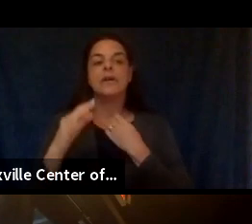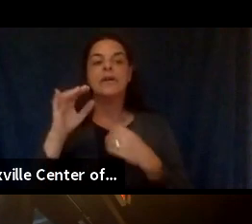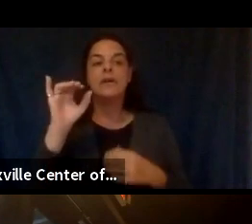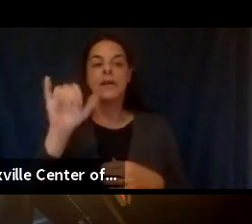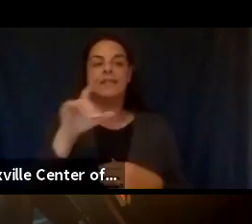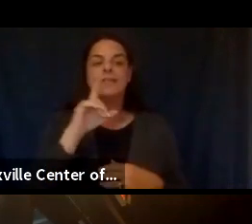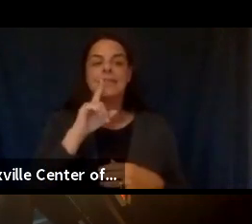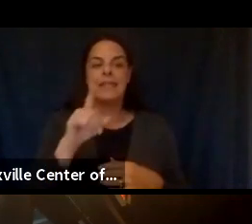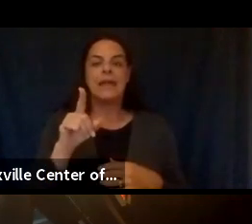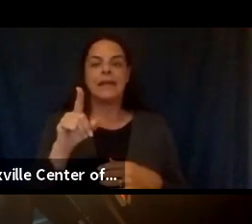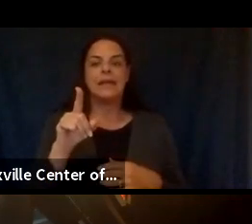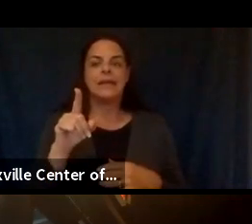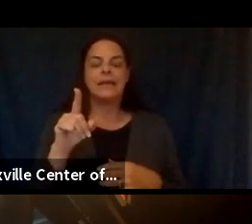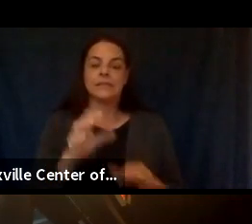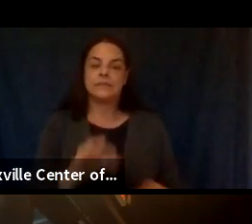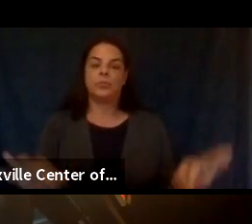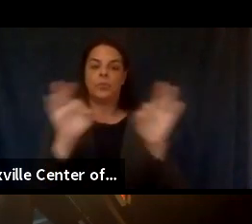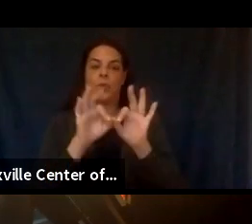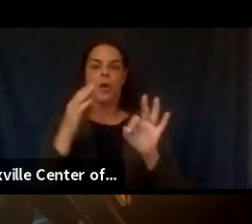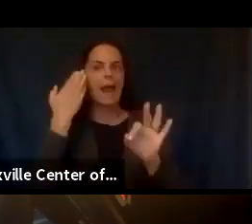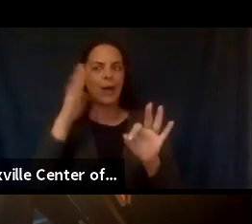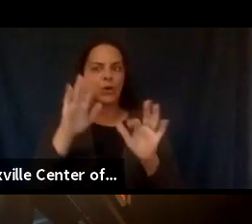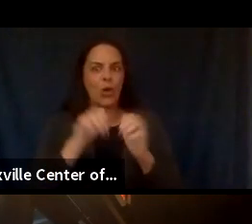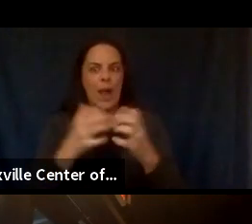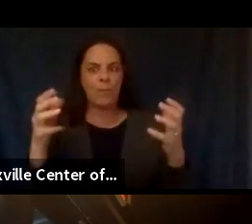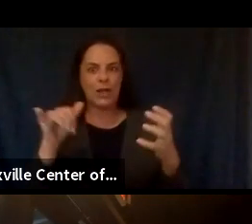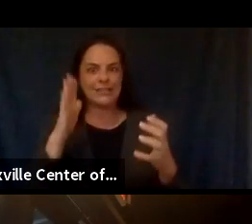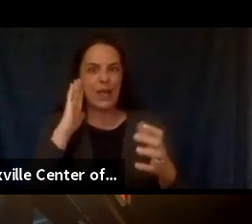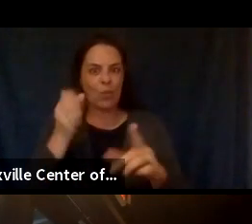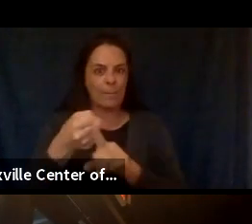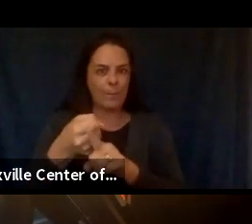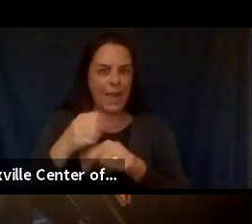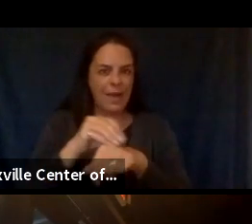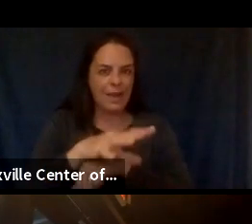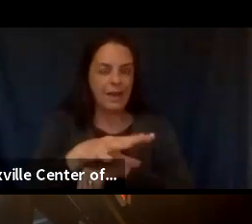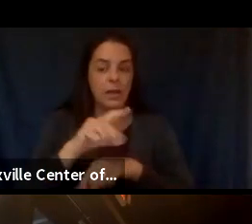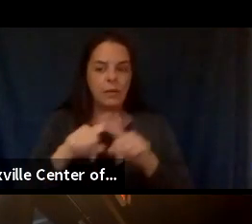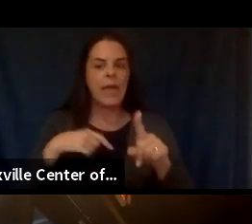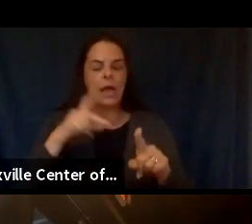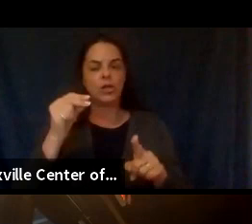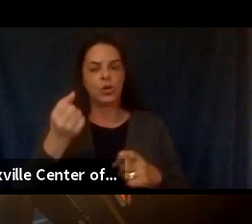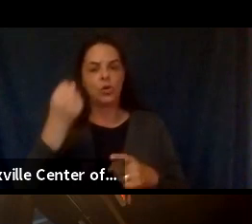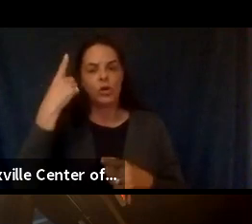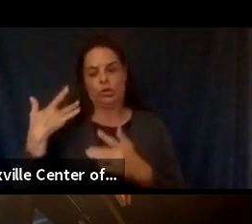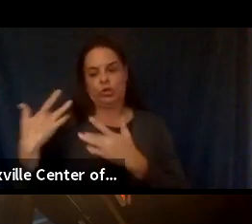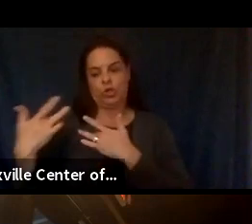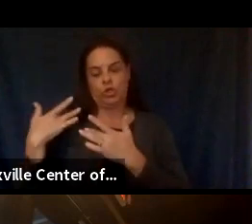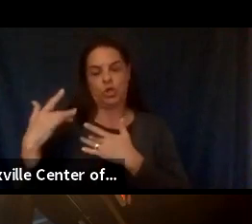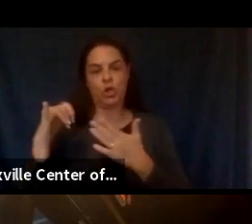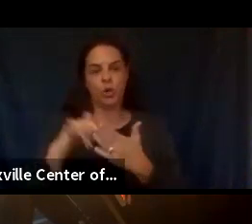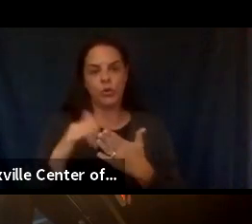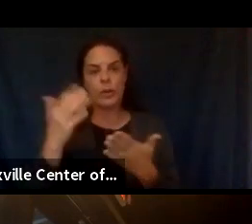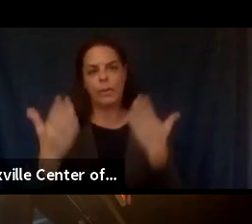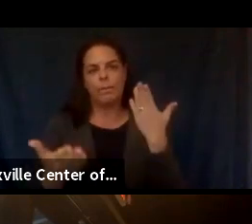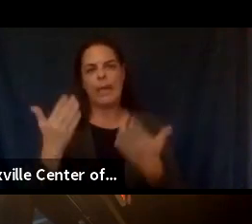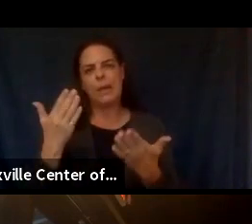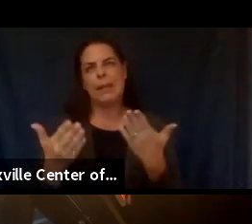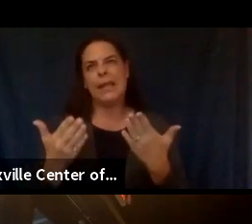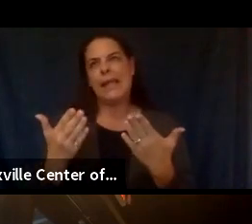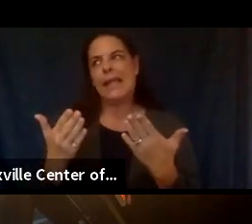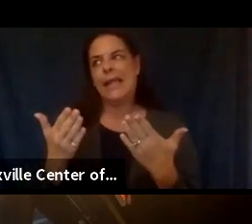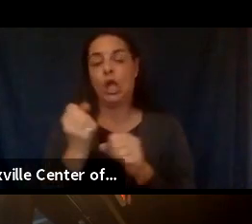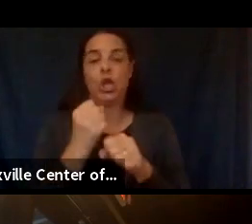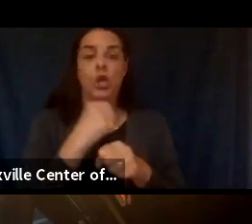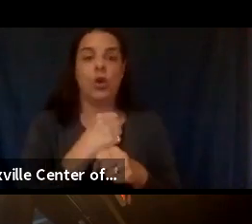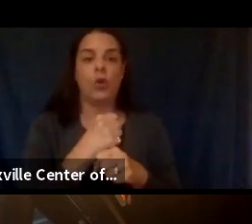that is key. I don't know how impactful that will be. I understand the concerns about that it may be create